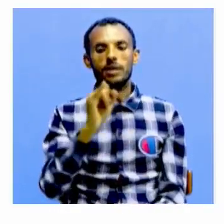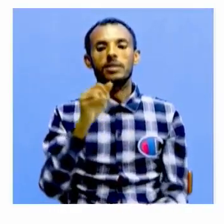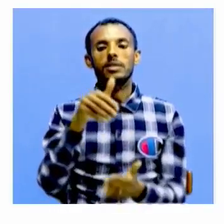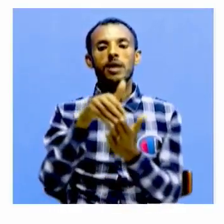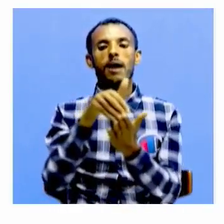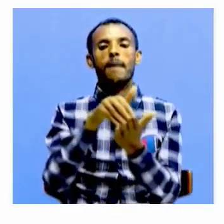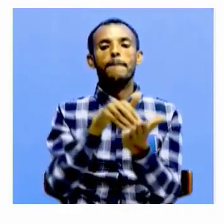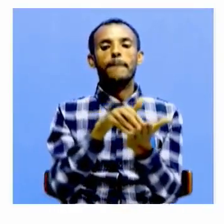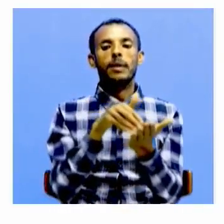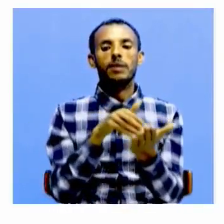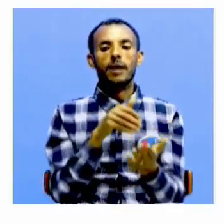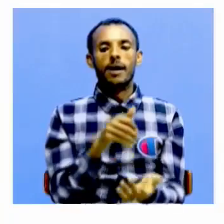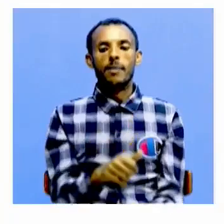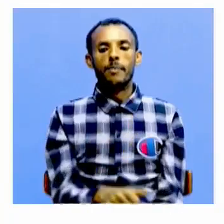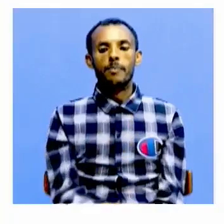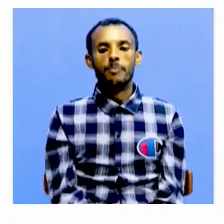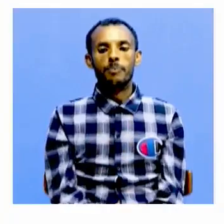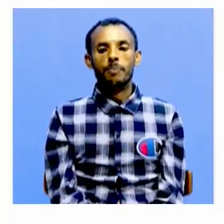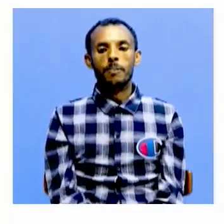food